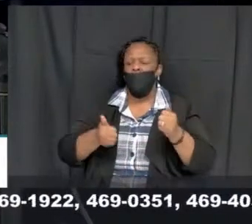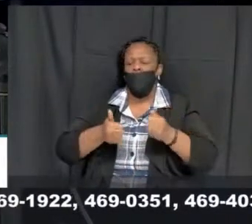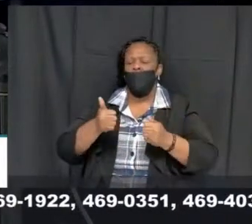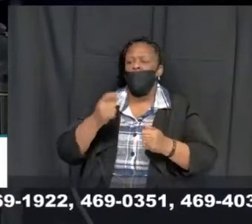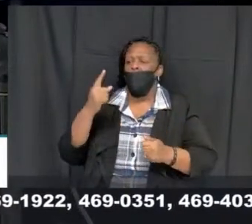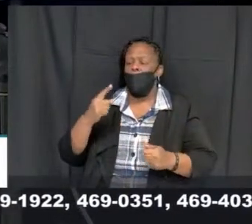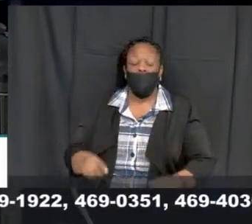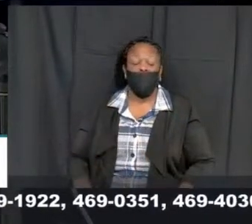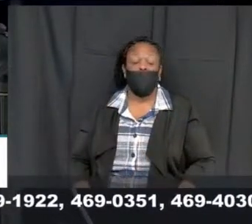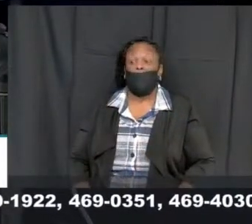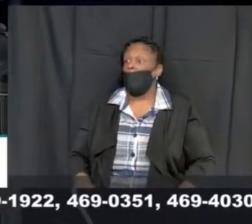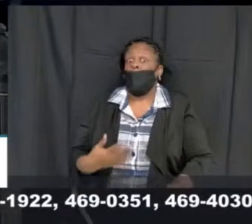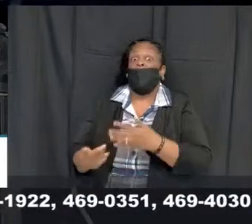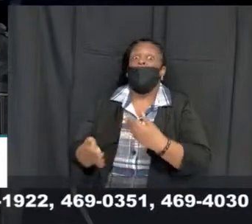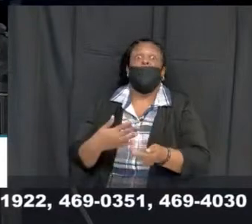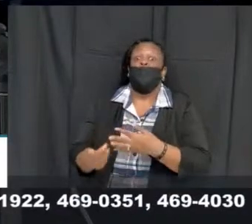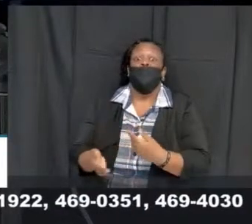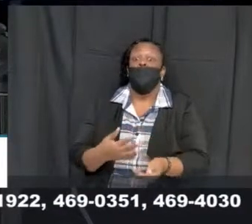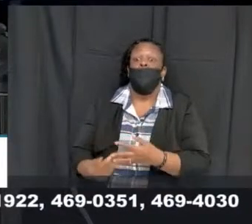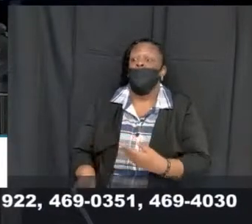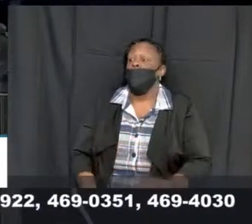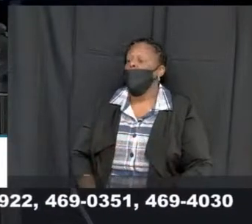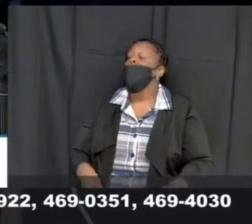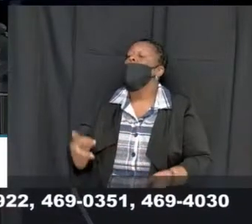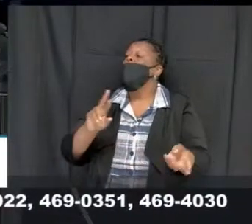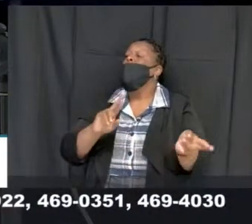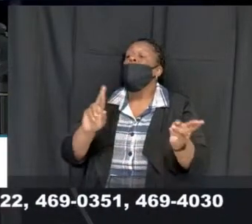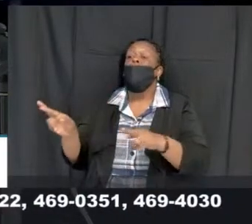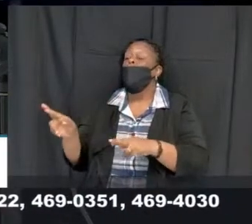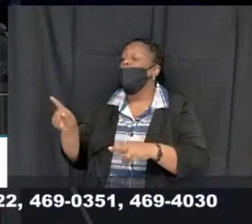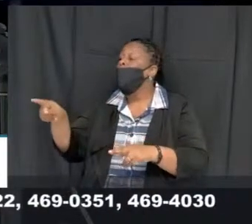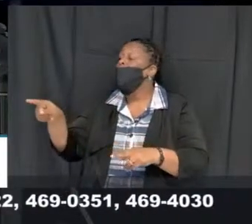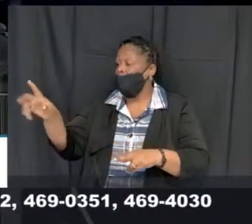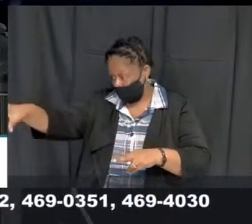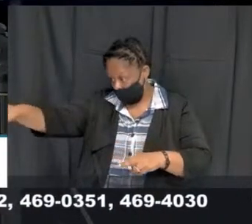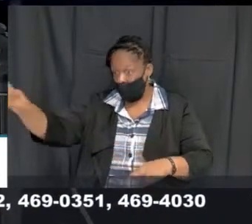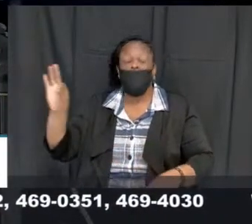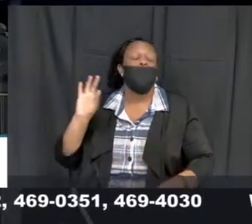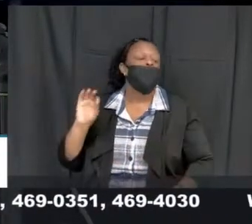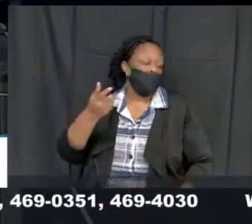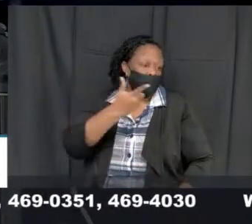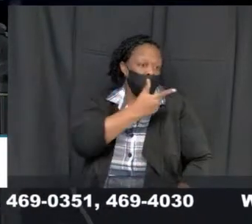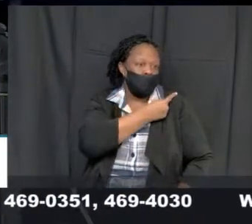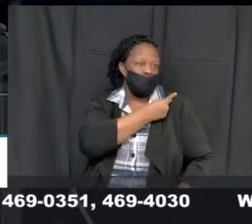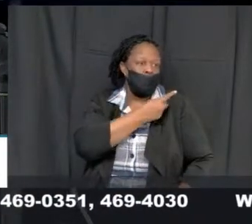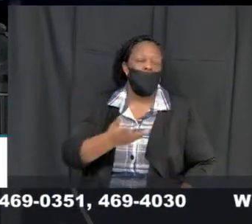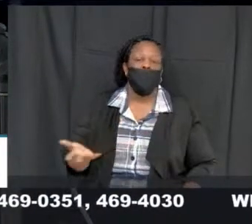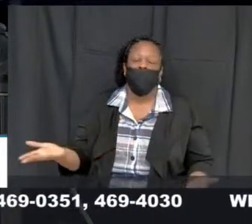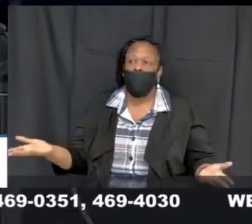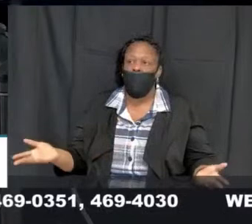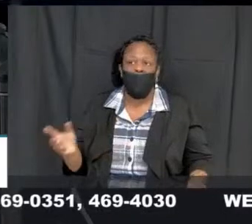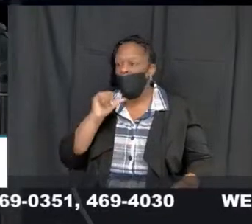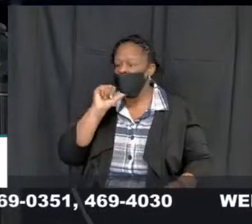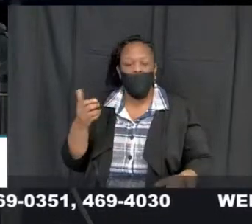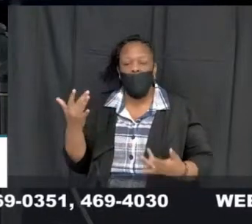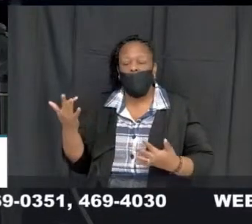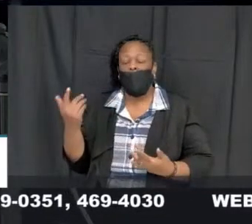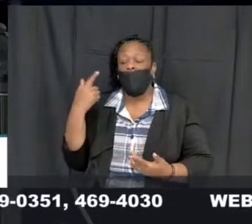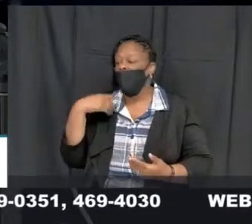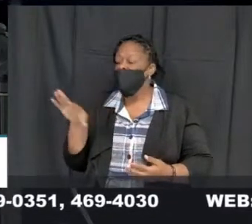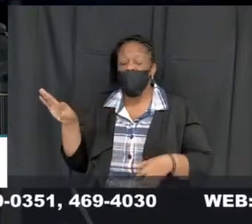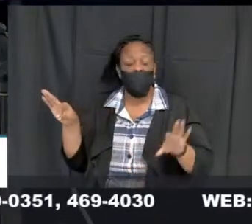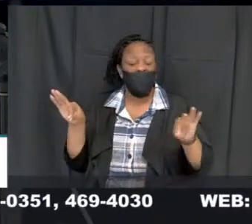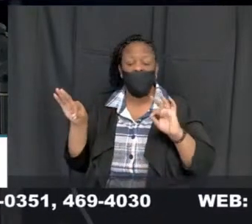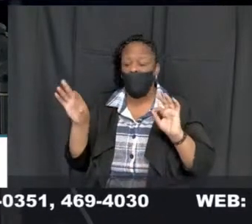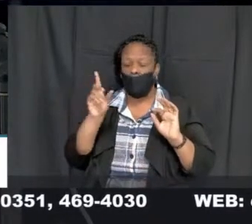what Dr. Anthony Fauci said. The one that is readily available to me, I will take. I do not have a preference.